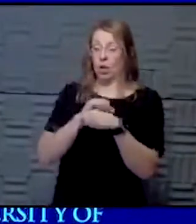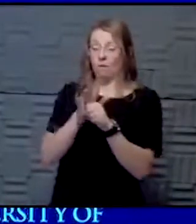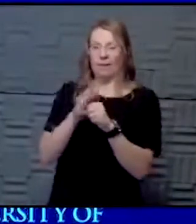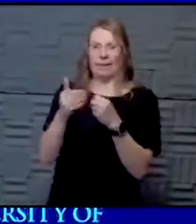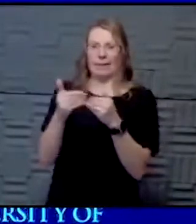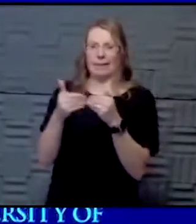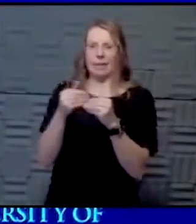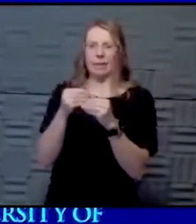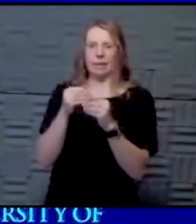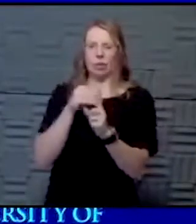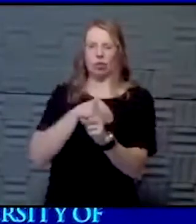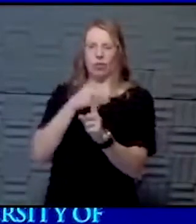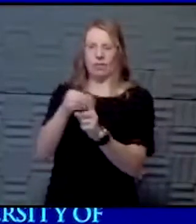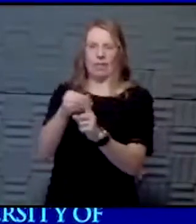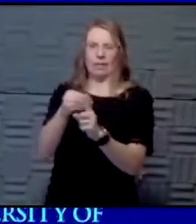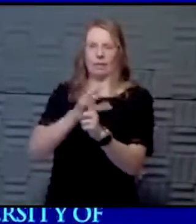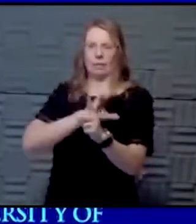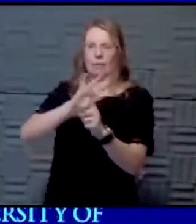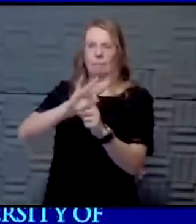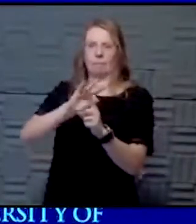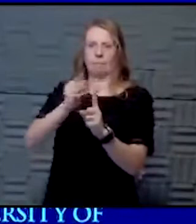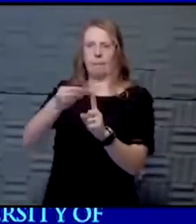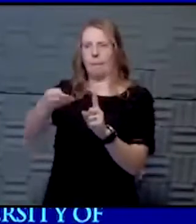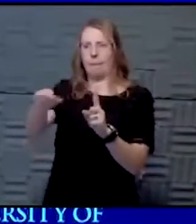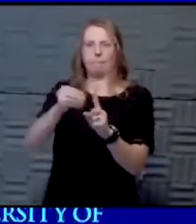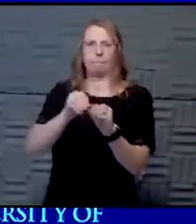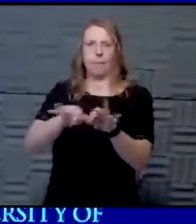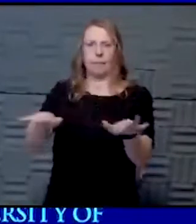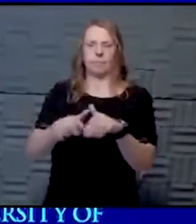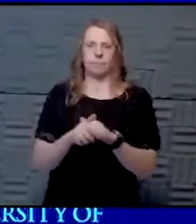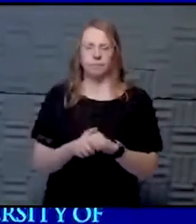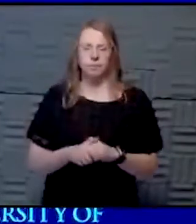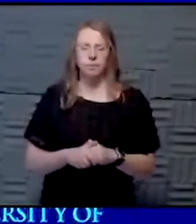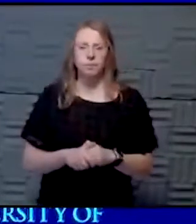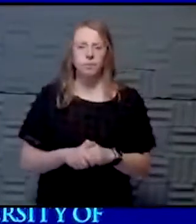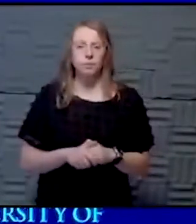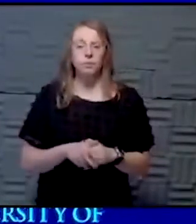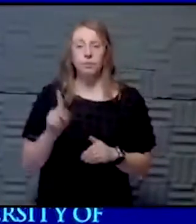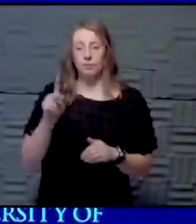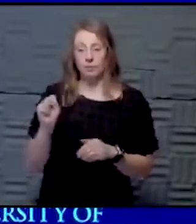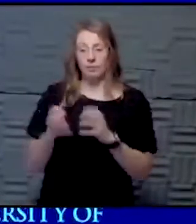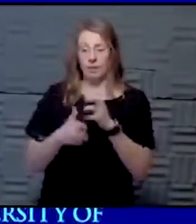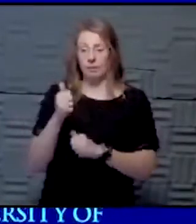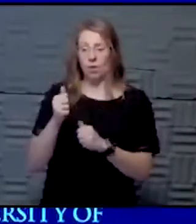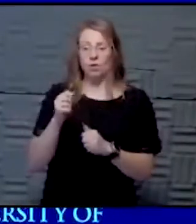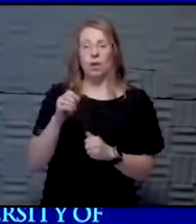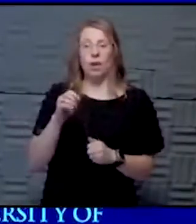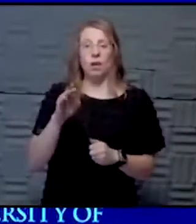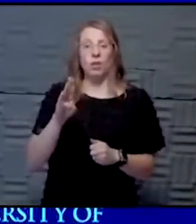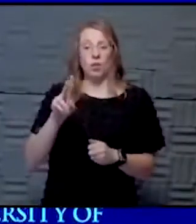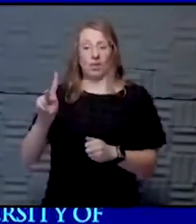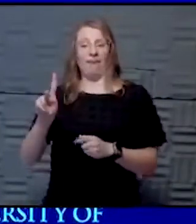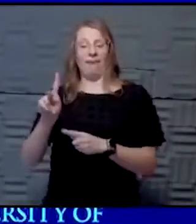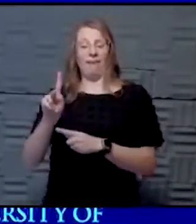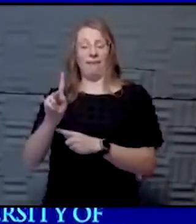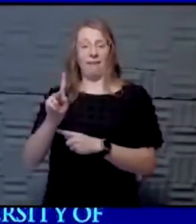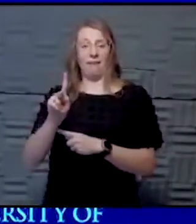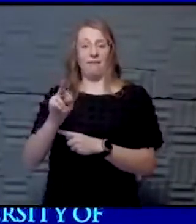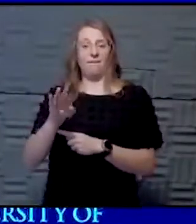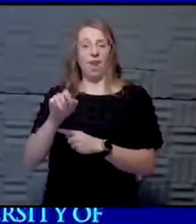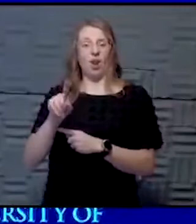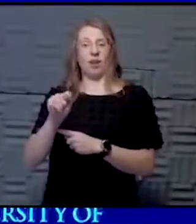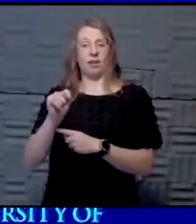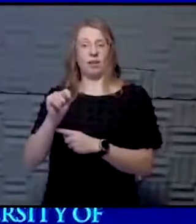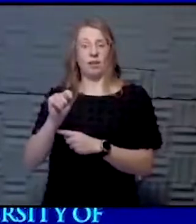especially the new variant. And the variants now are about 50% of the caseload on testing in Kansas, and the majority of those are the British variant, and it's highly contagious. It's more contagious